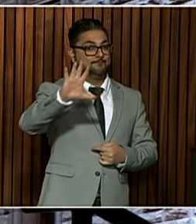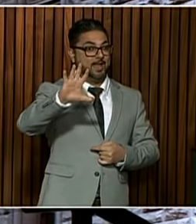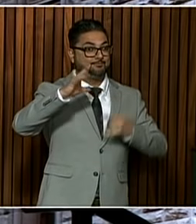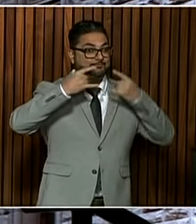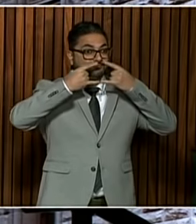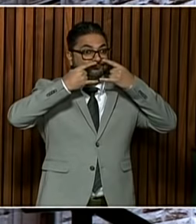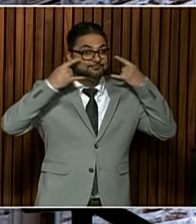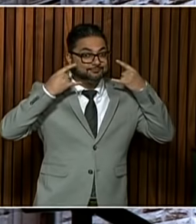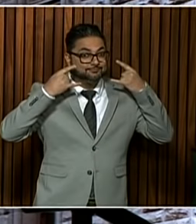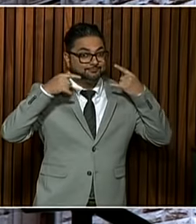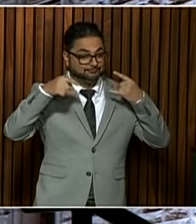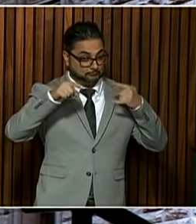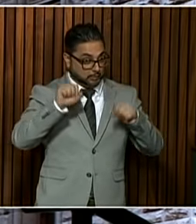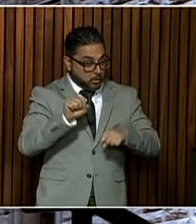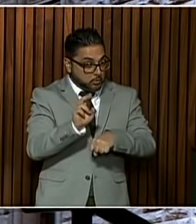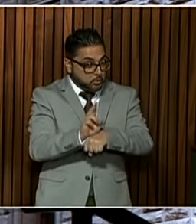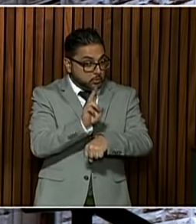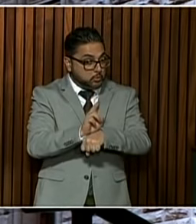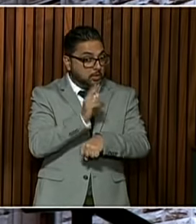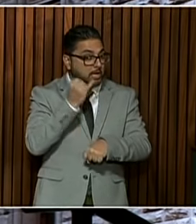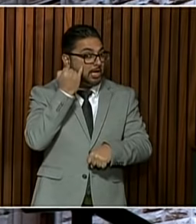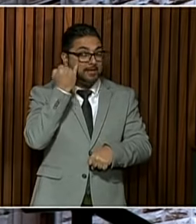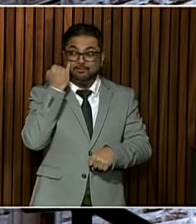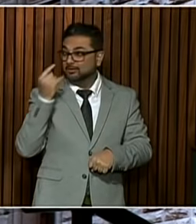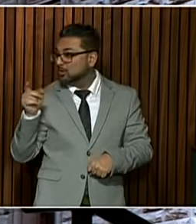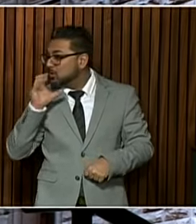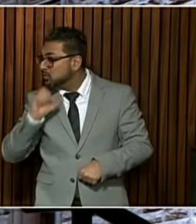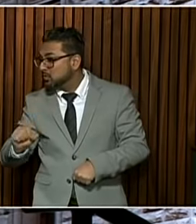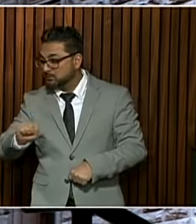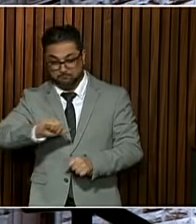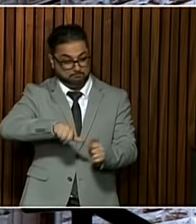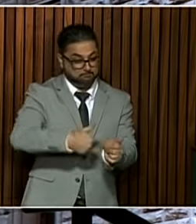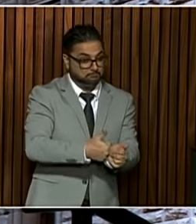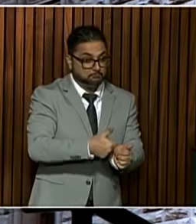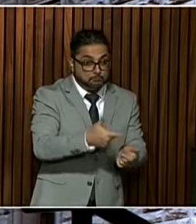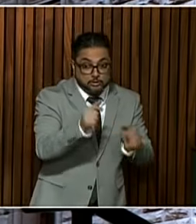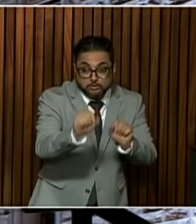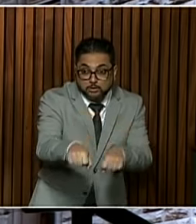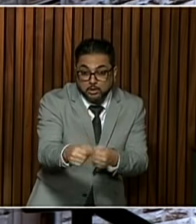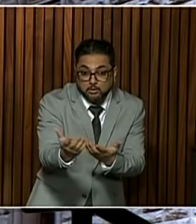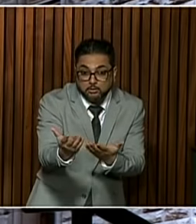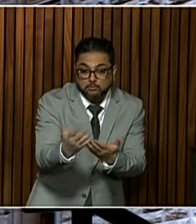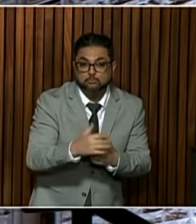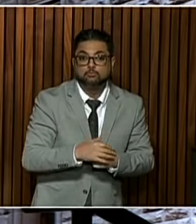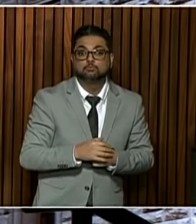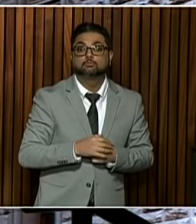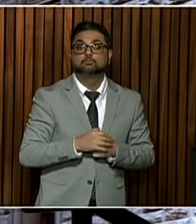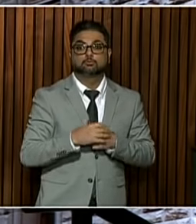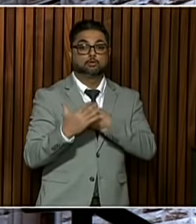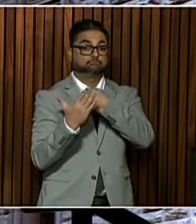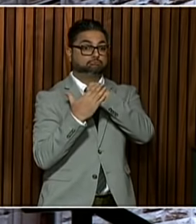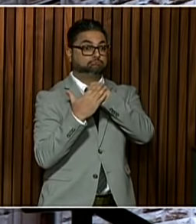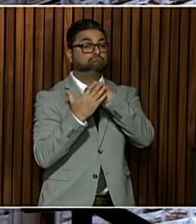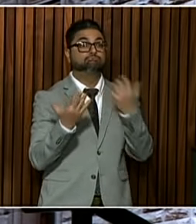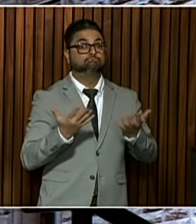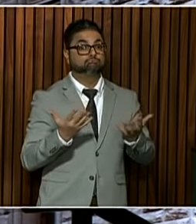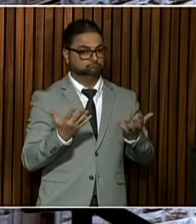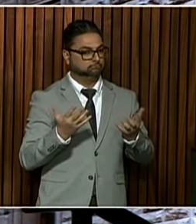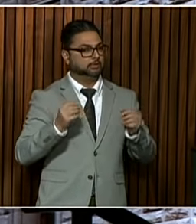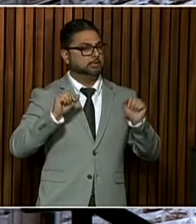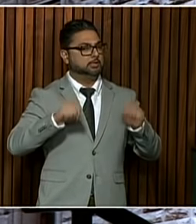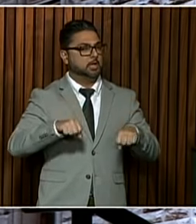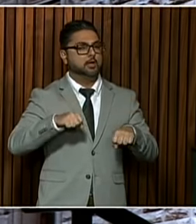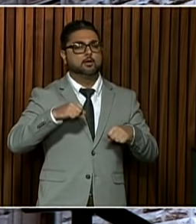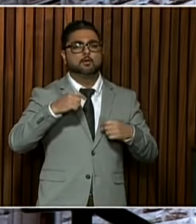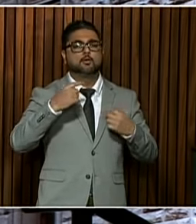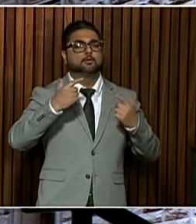for. We certainly have clear direction that they could be used for fit testing because sometimes it's the elastic band that's the weakness, sometimes it's the actual vent.